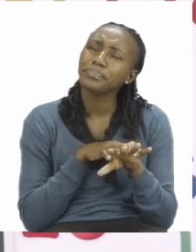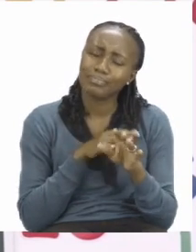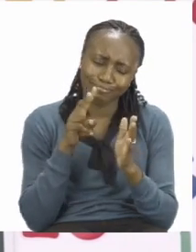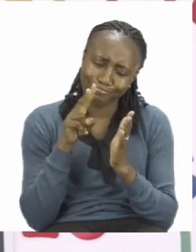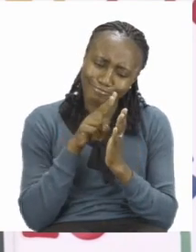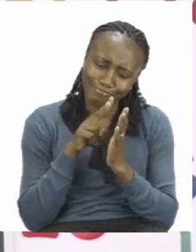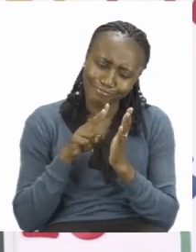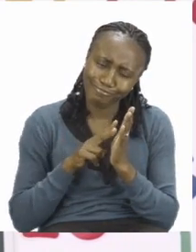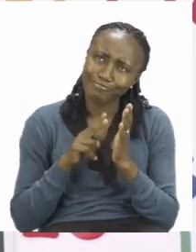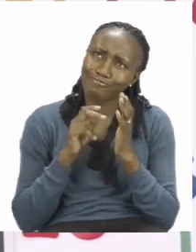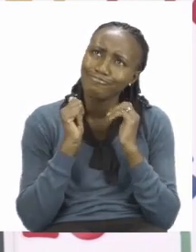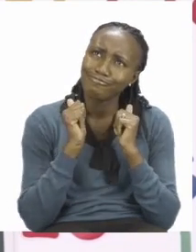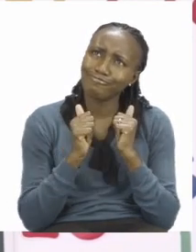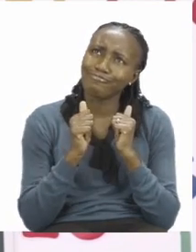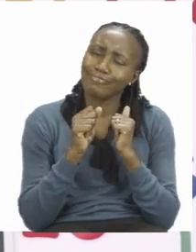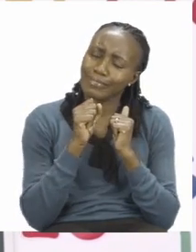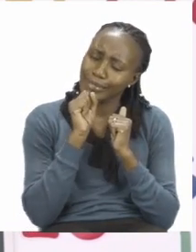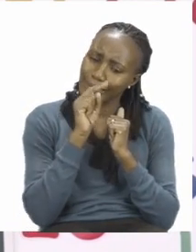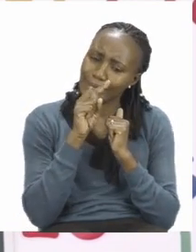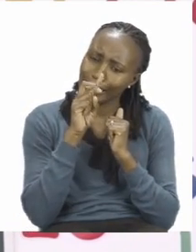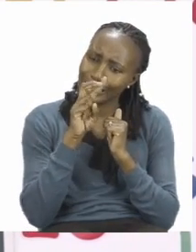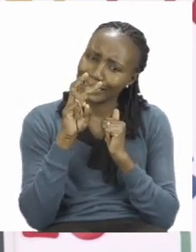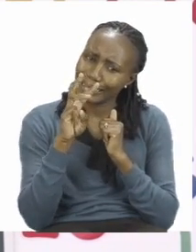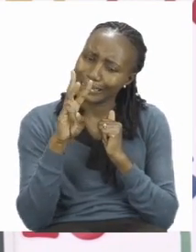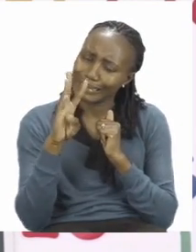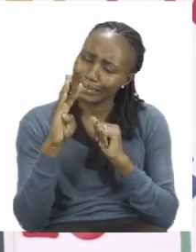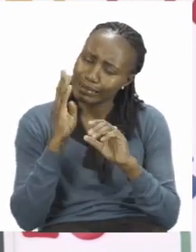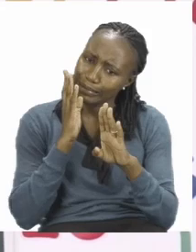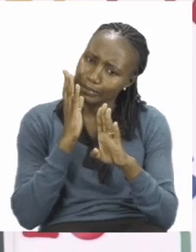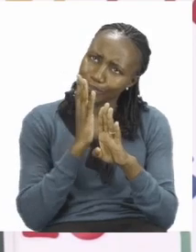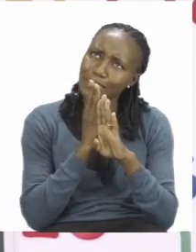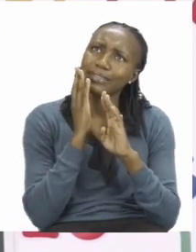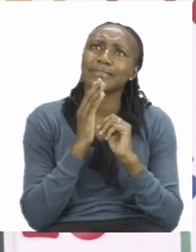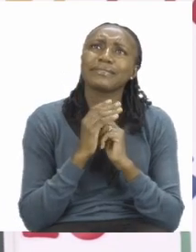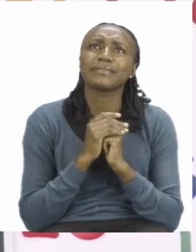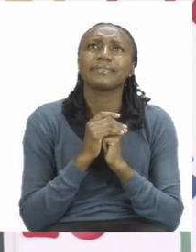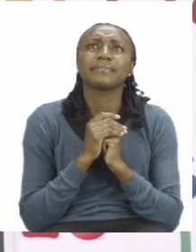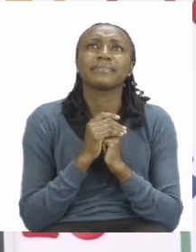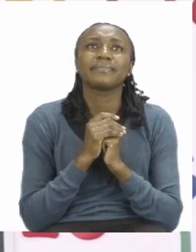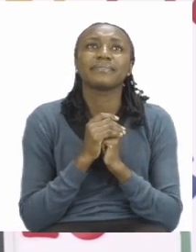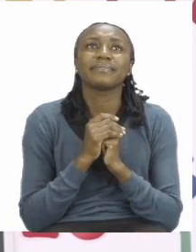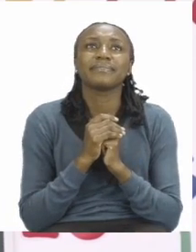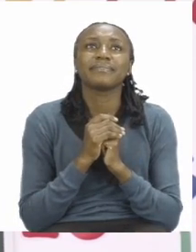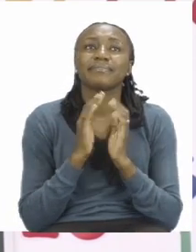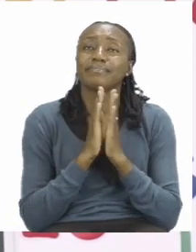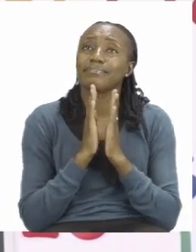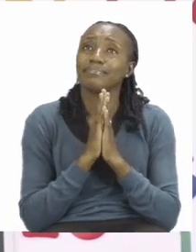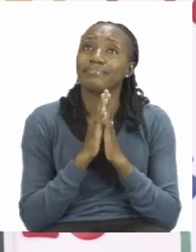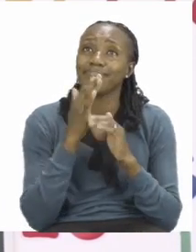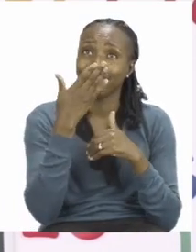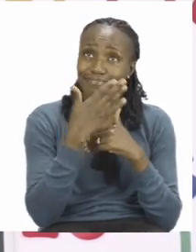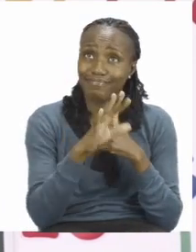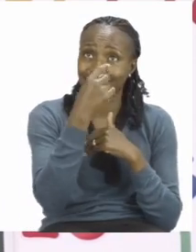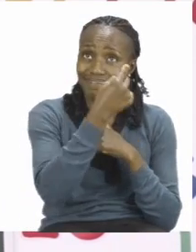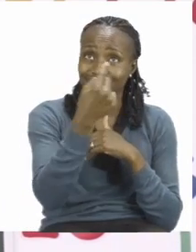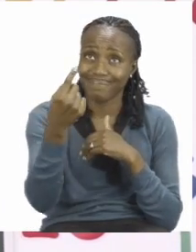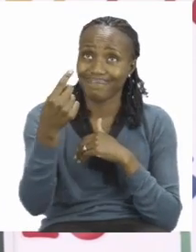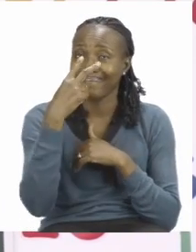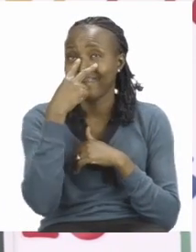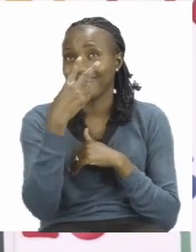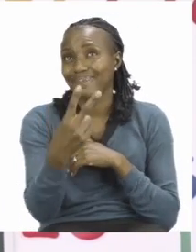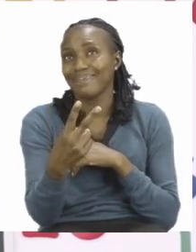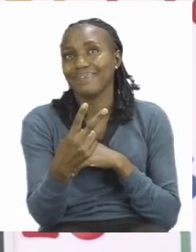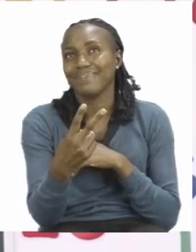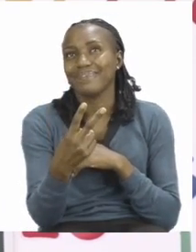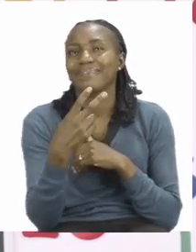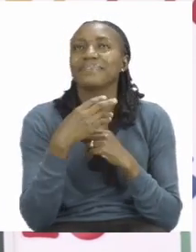make sure that you count carefully when you're doing problem-solving sums. Finish up by yourself and I will see you when you're done after the